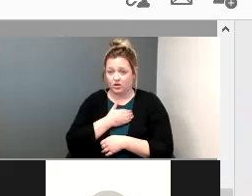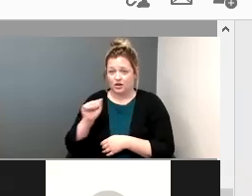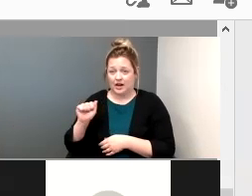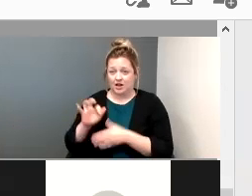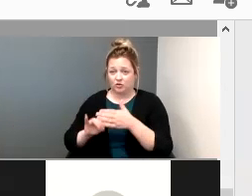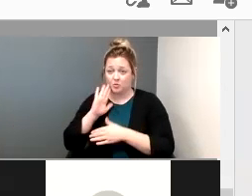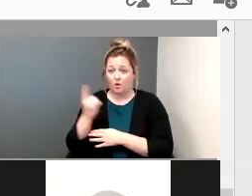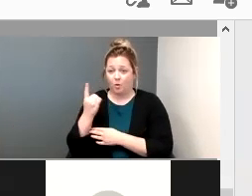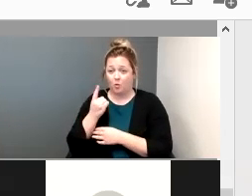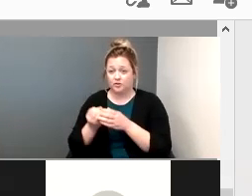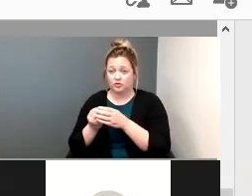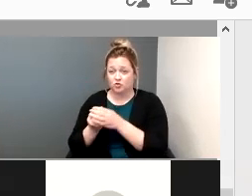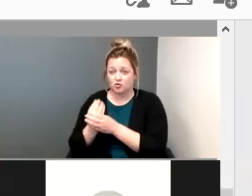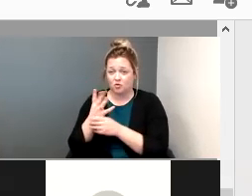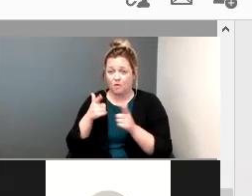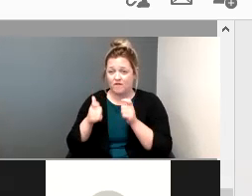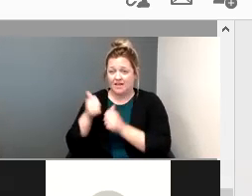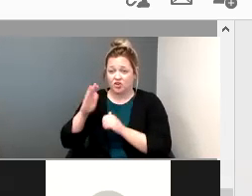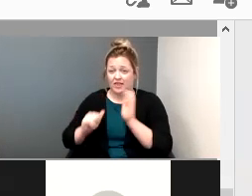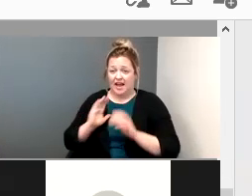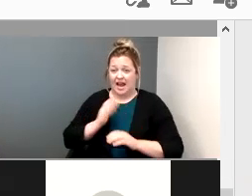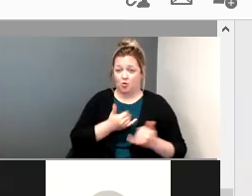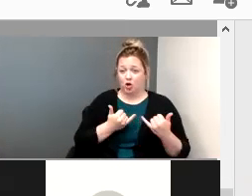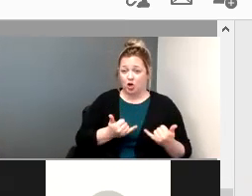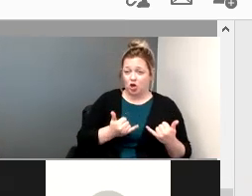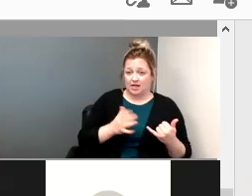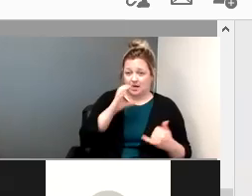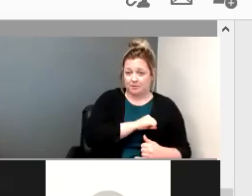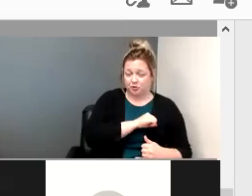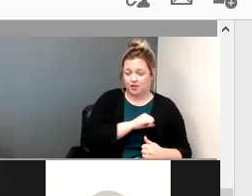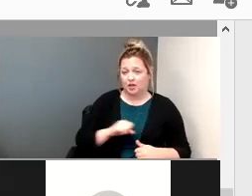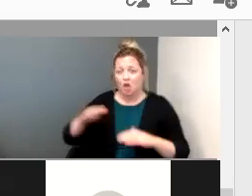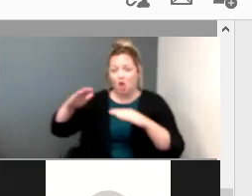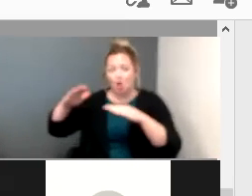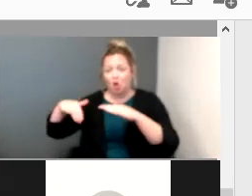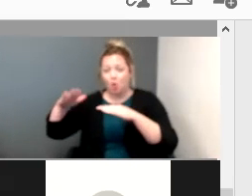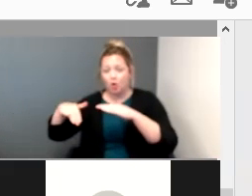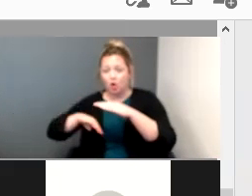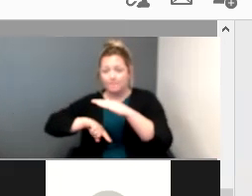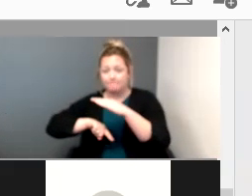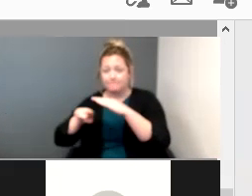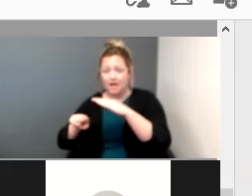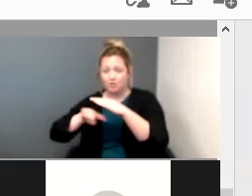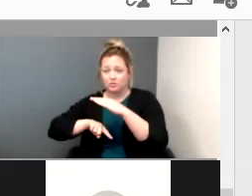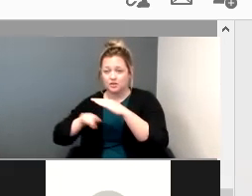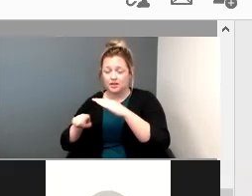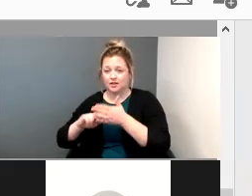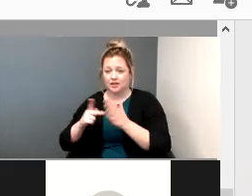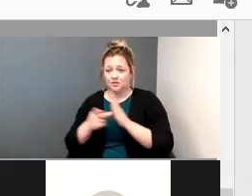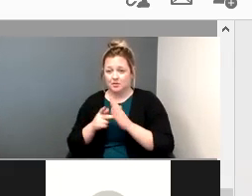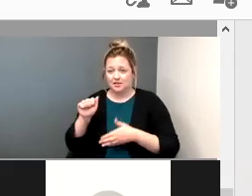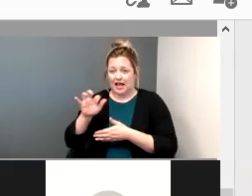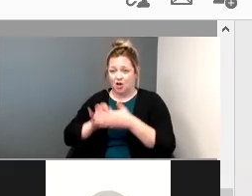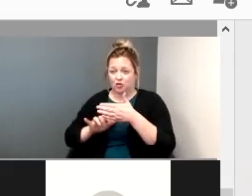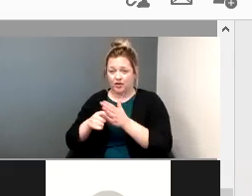current assumption. So lower bound basically means that, let's say that our algorithm takes n squared time,